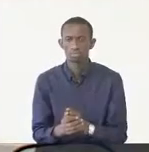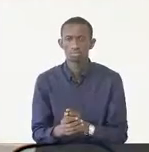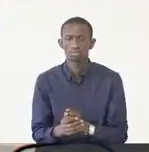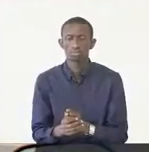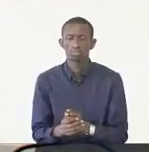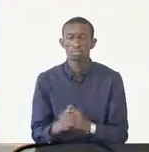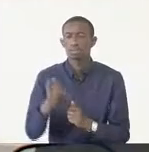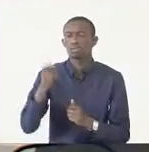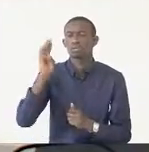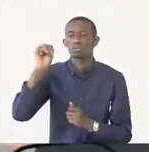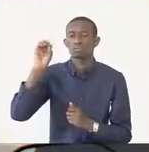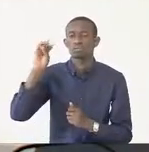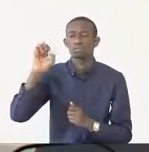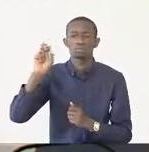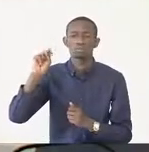the